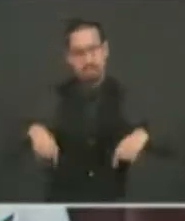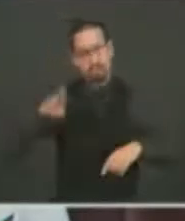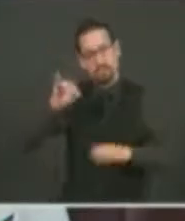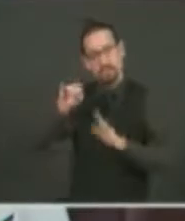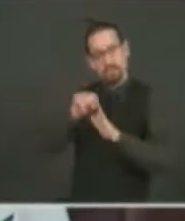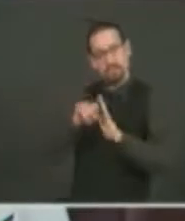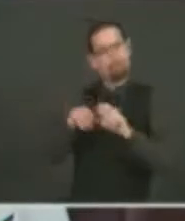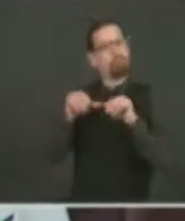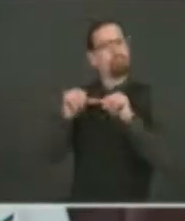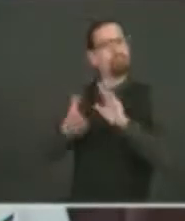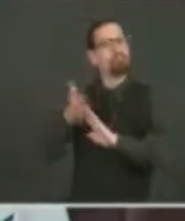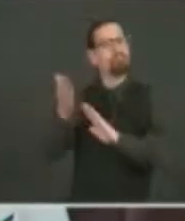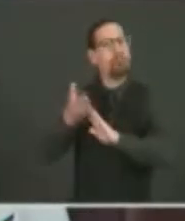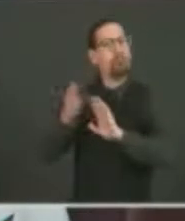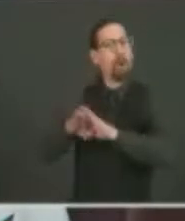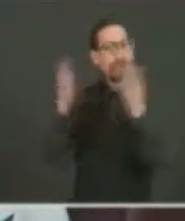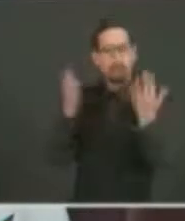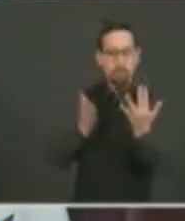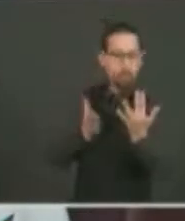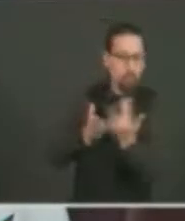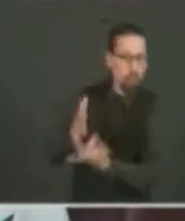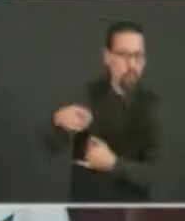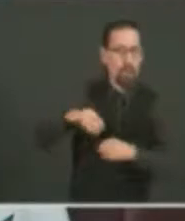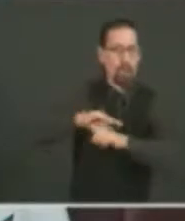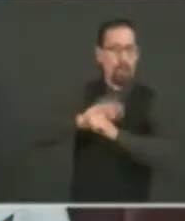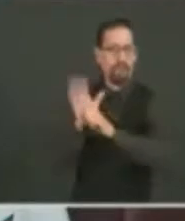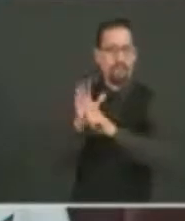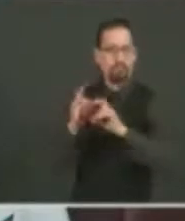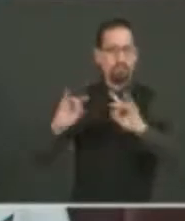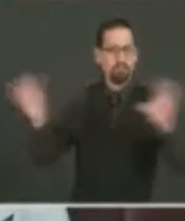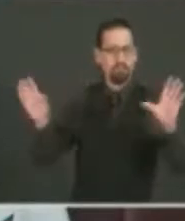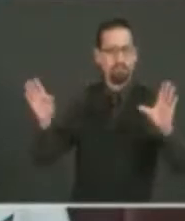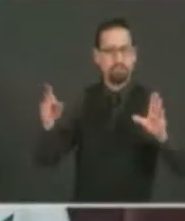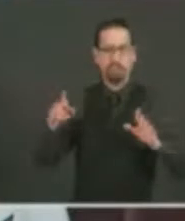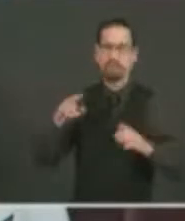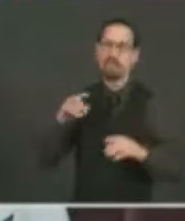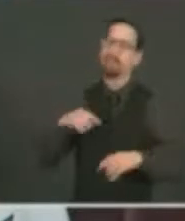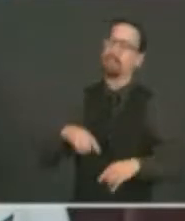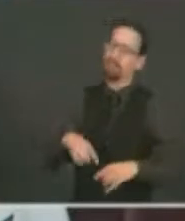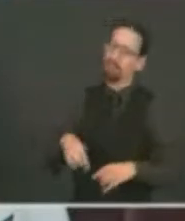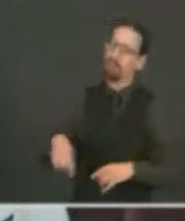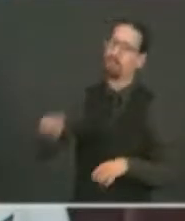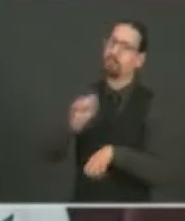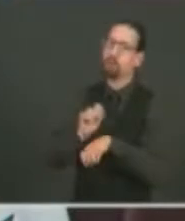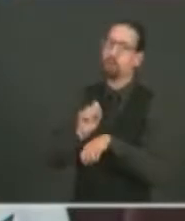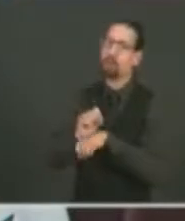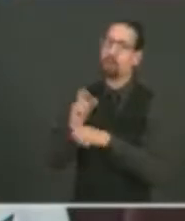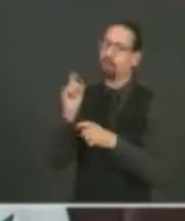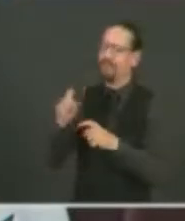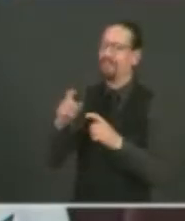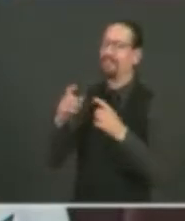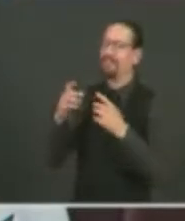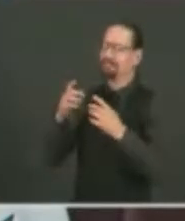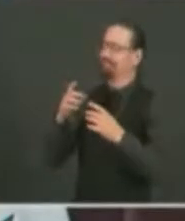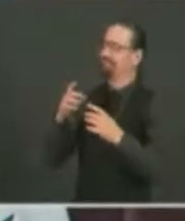health every single day that they walk into the manufacturing operation. I